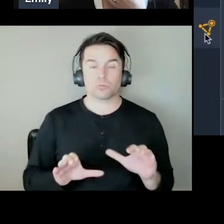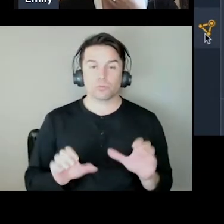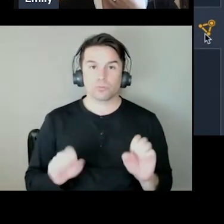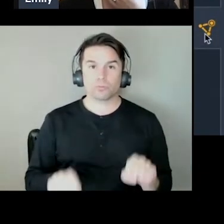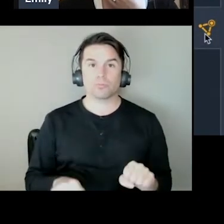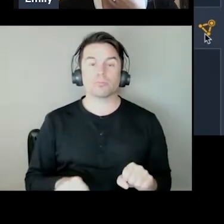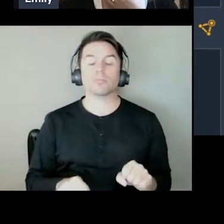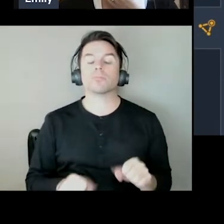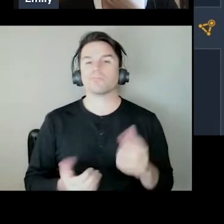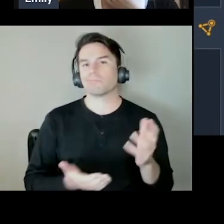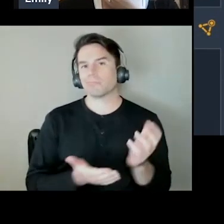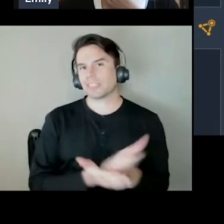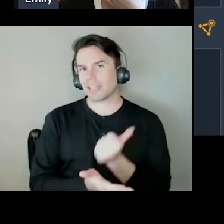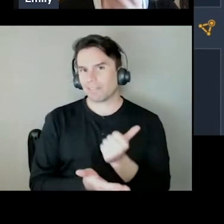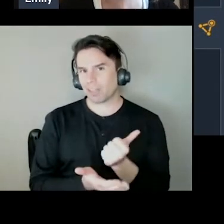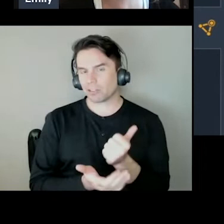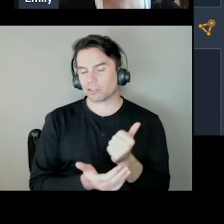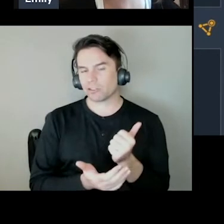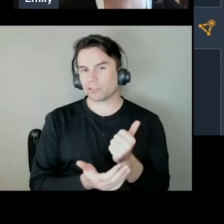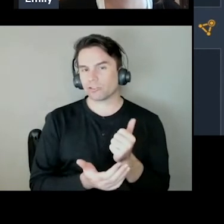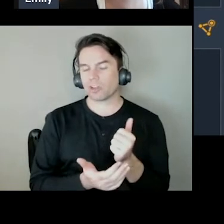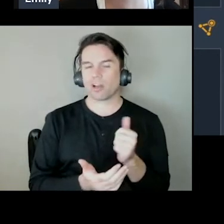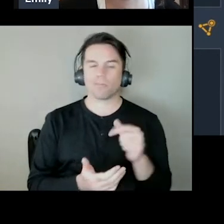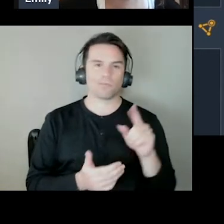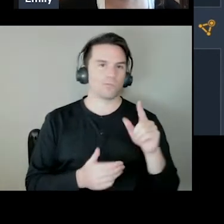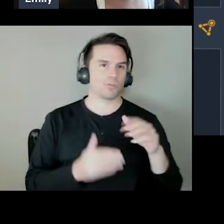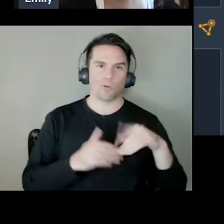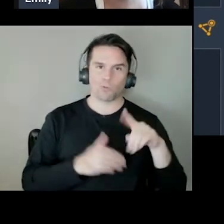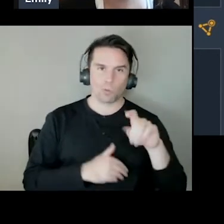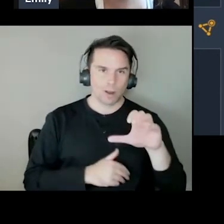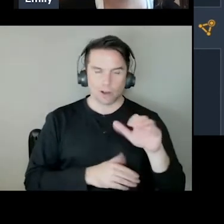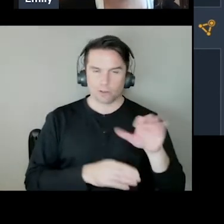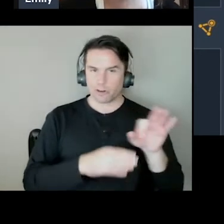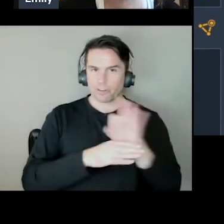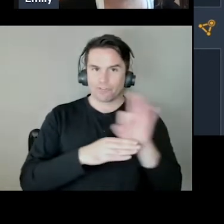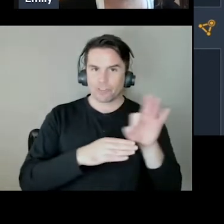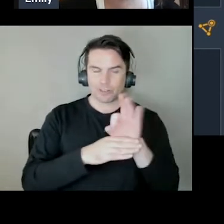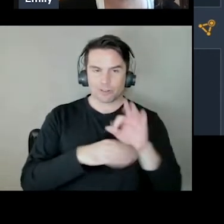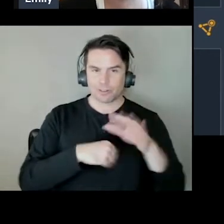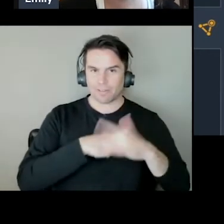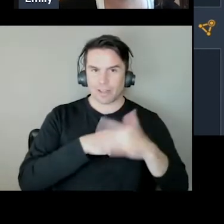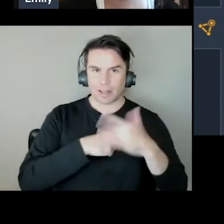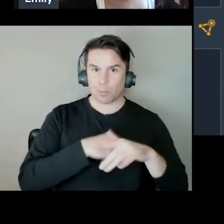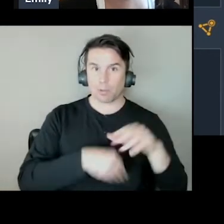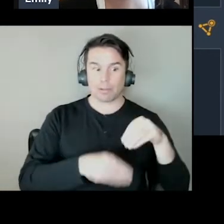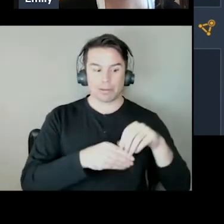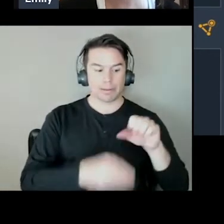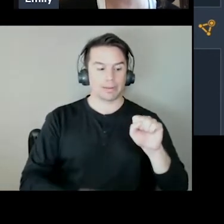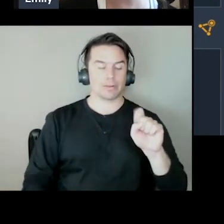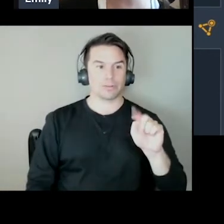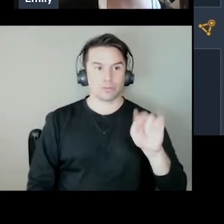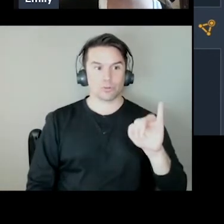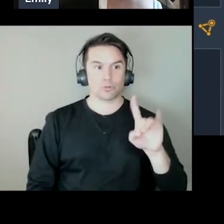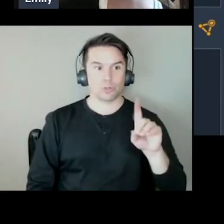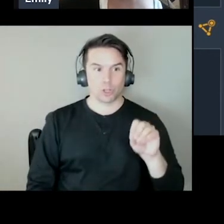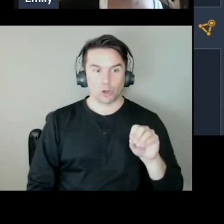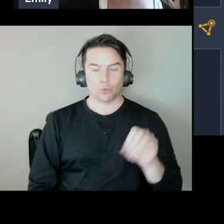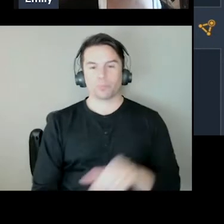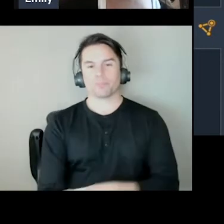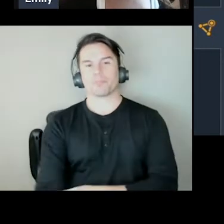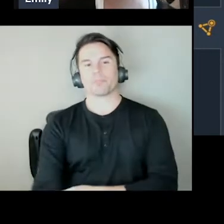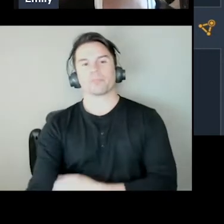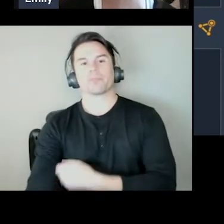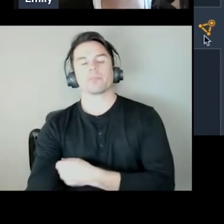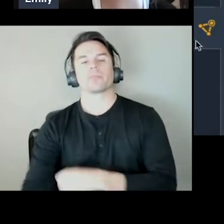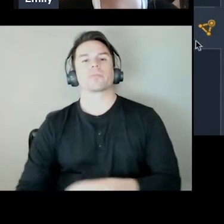the 100+ features that are available in Studio, FYI. Studio brings all these together, right?